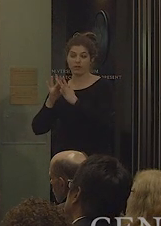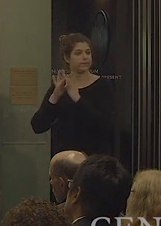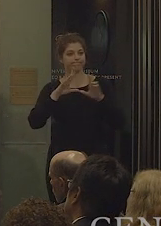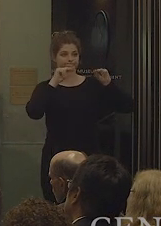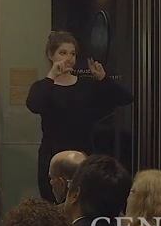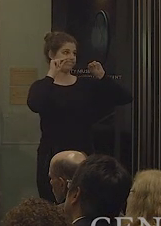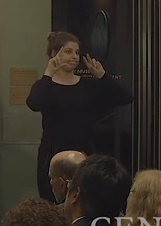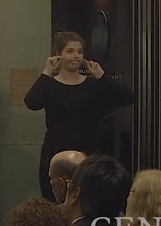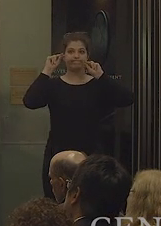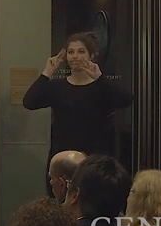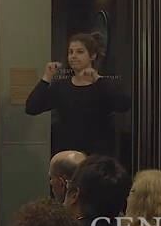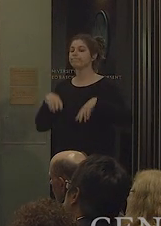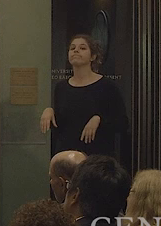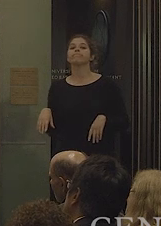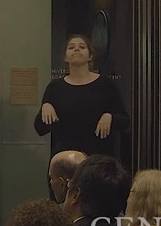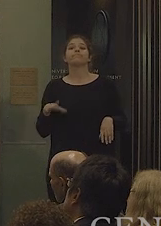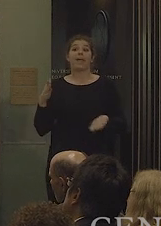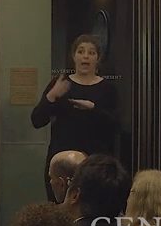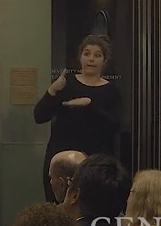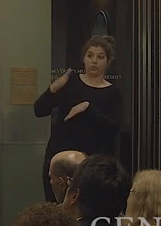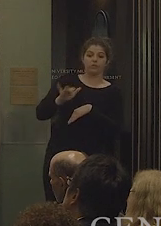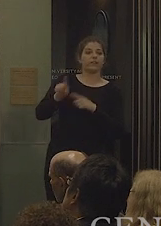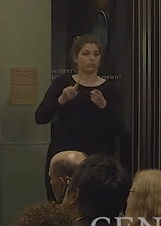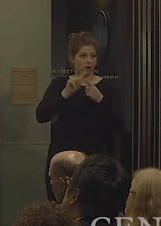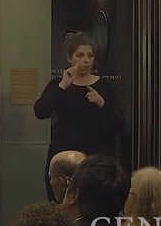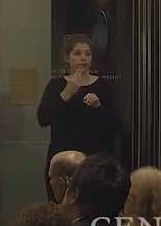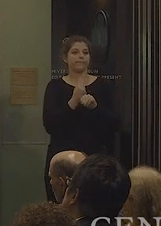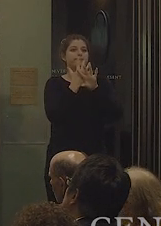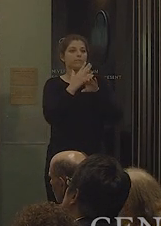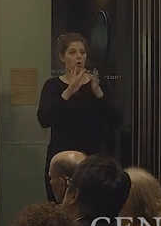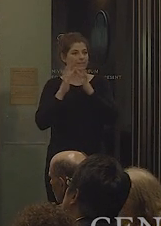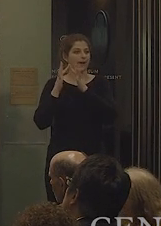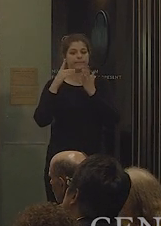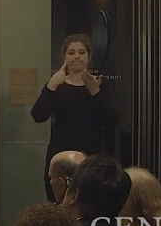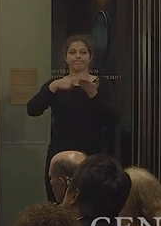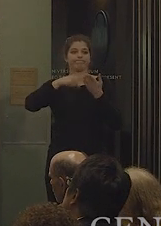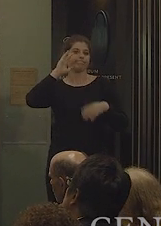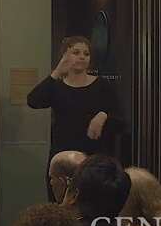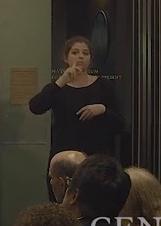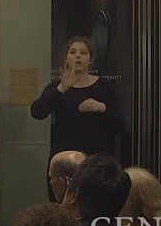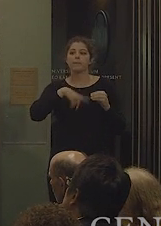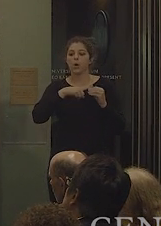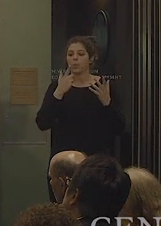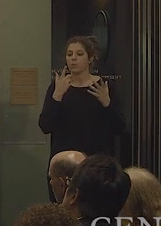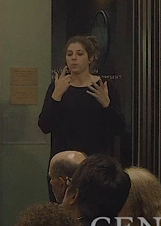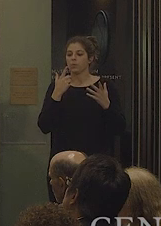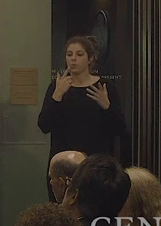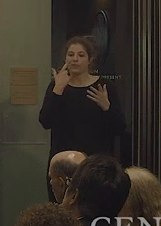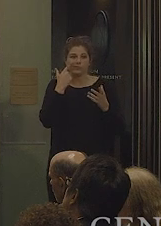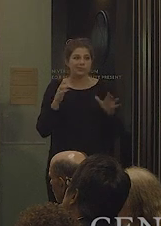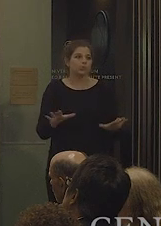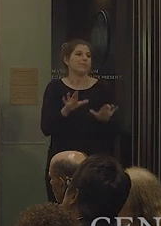Nope. After the fact is usually when I'll go online and talk about what I was